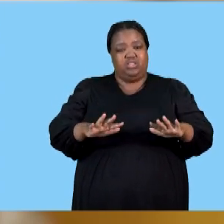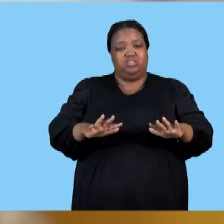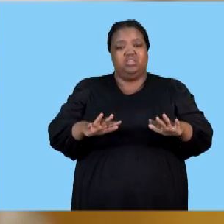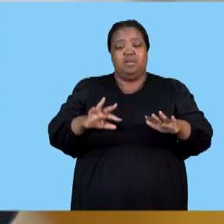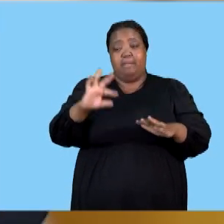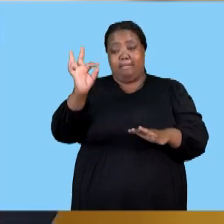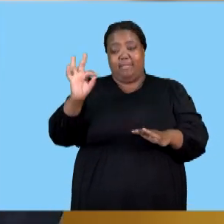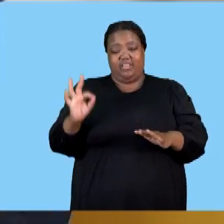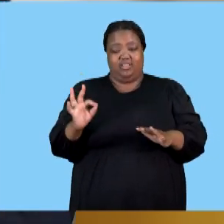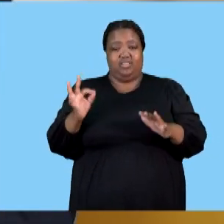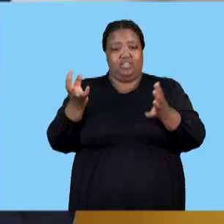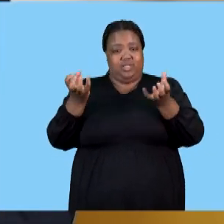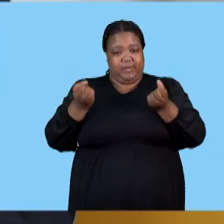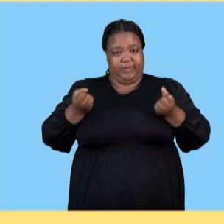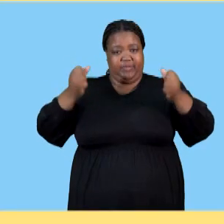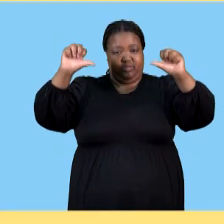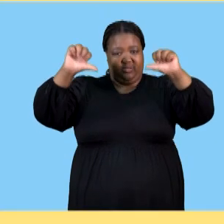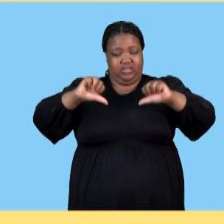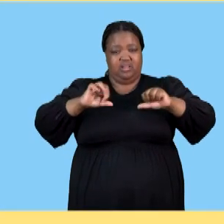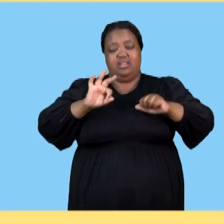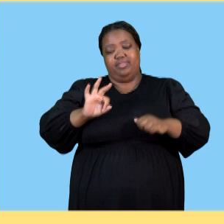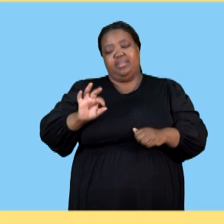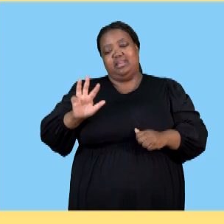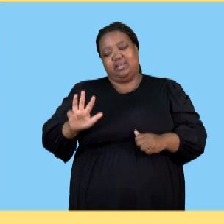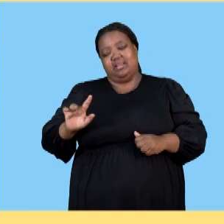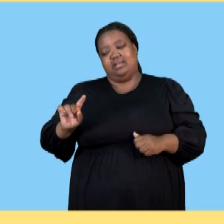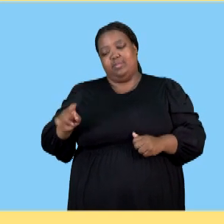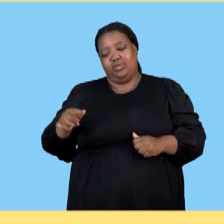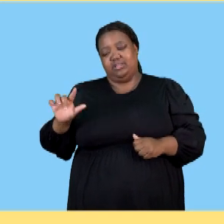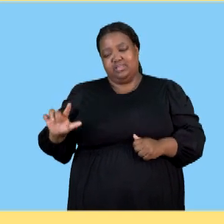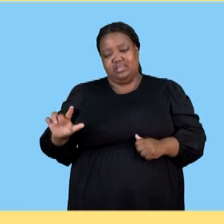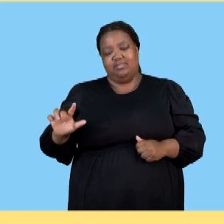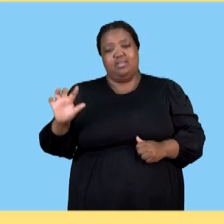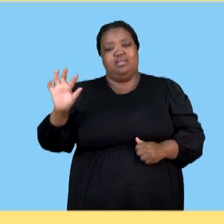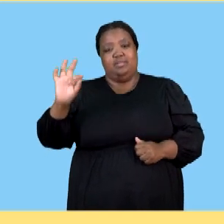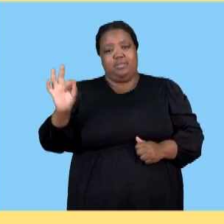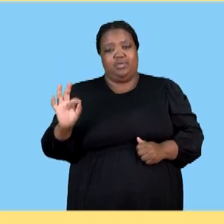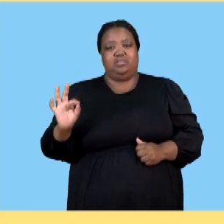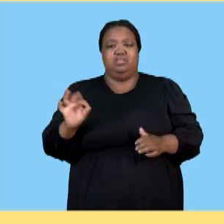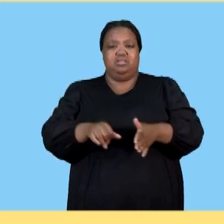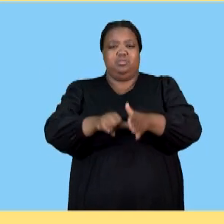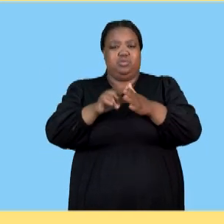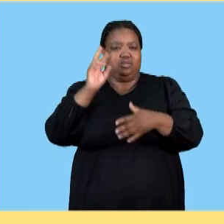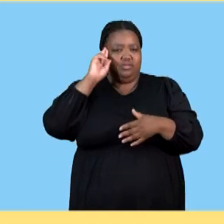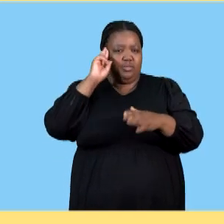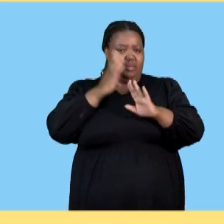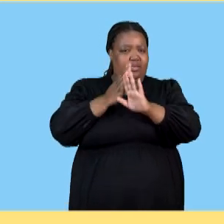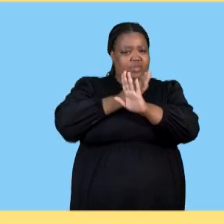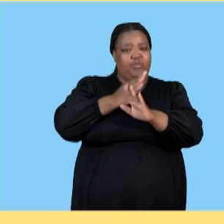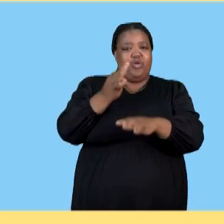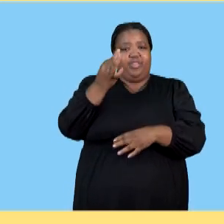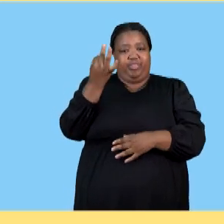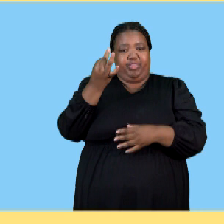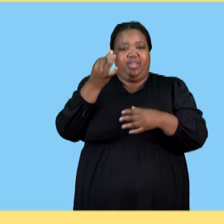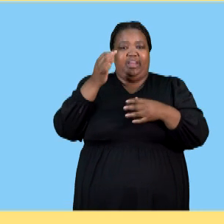your percentage return, which is your 39.7%, you should remember the 3 C's that I